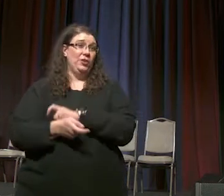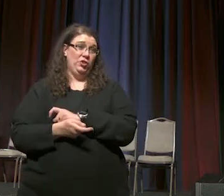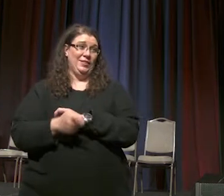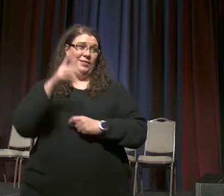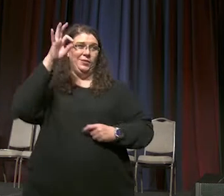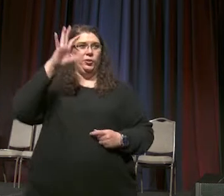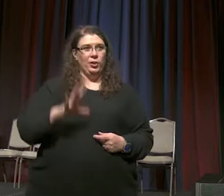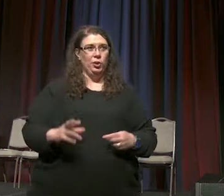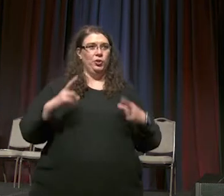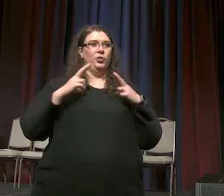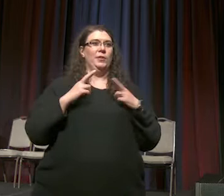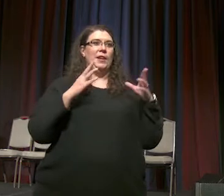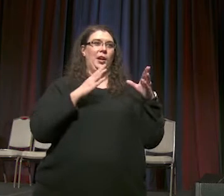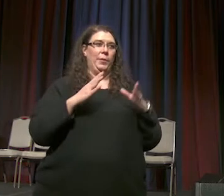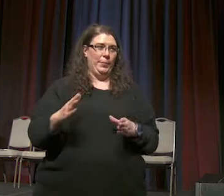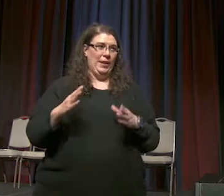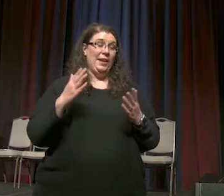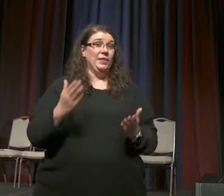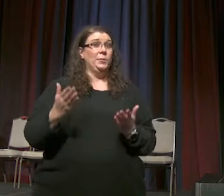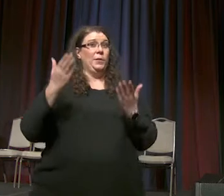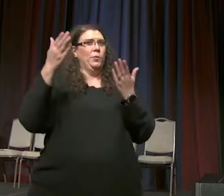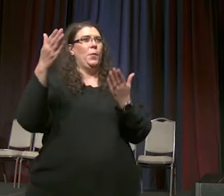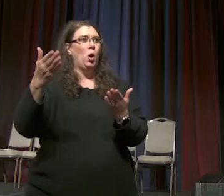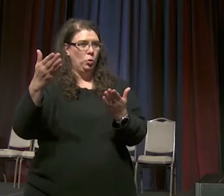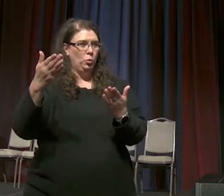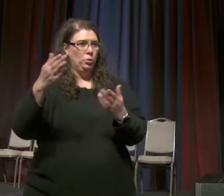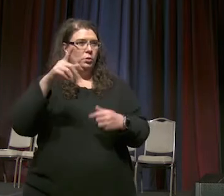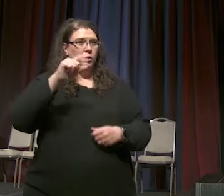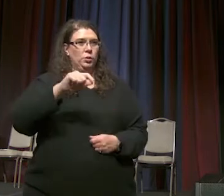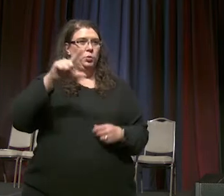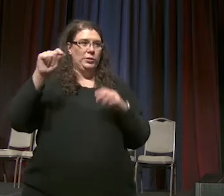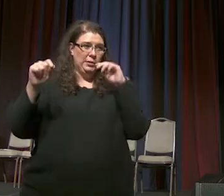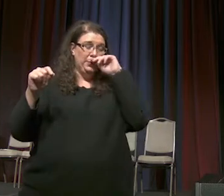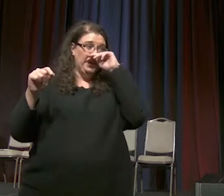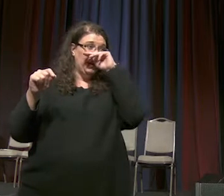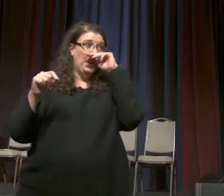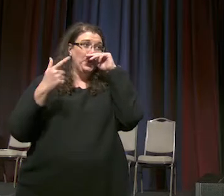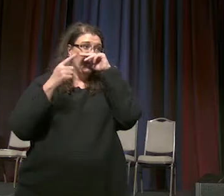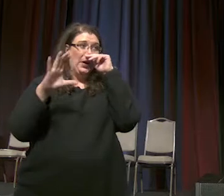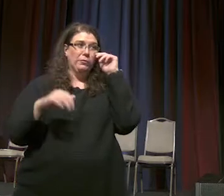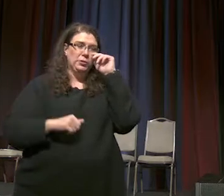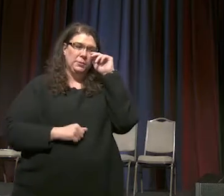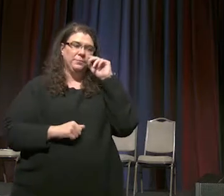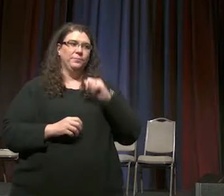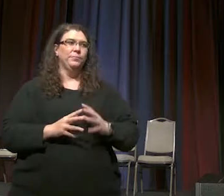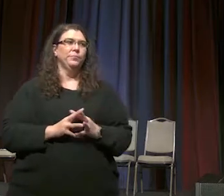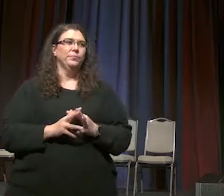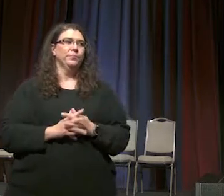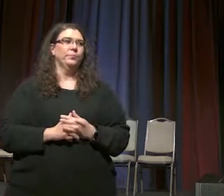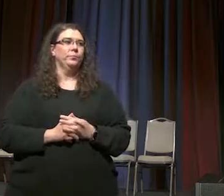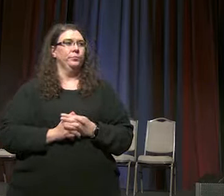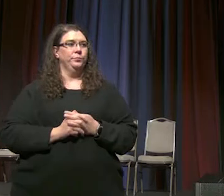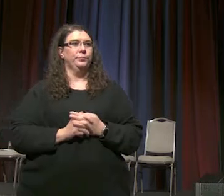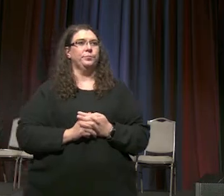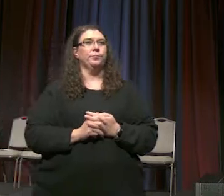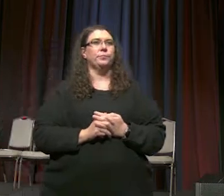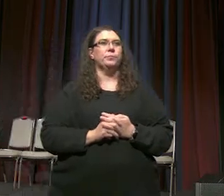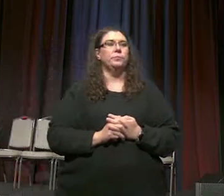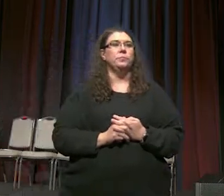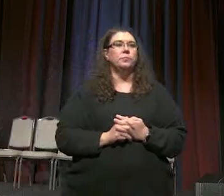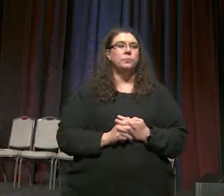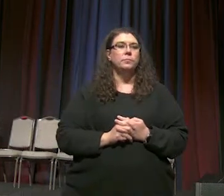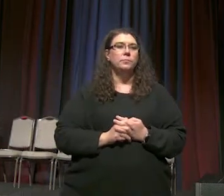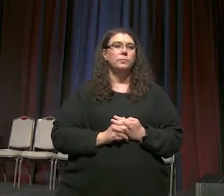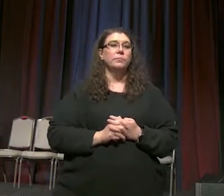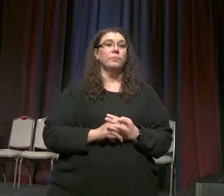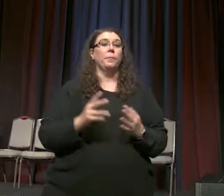clergy retirement plan that is being proposed to the 2020 General Conference. While this new